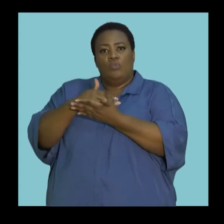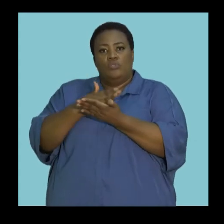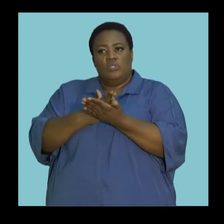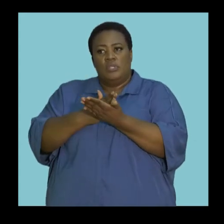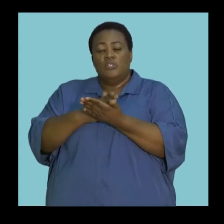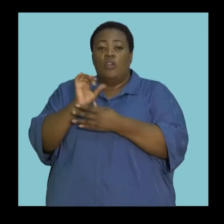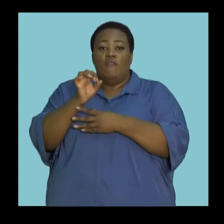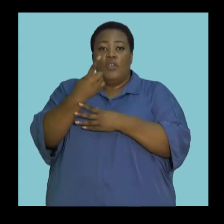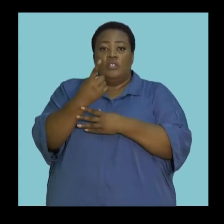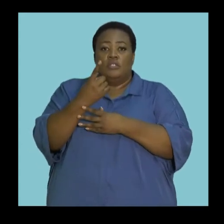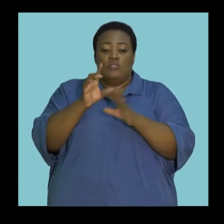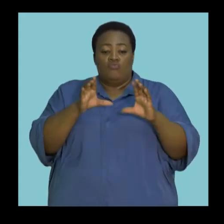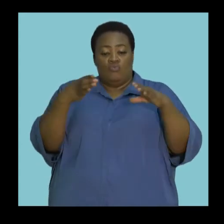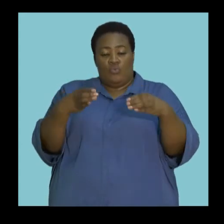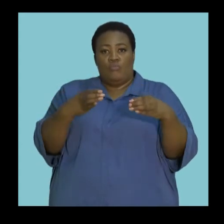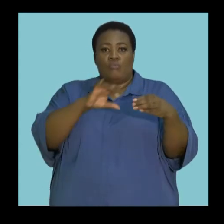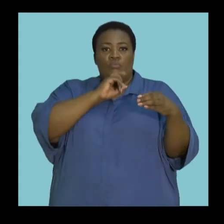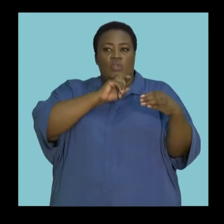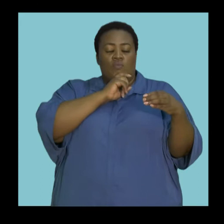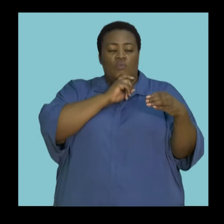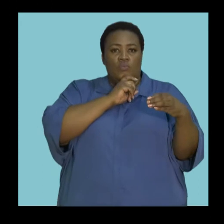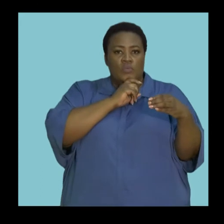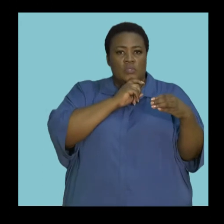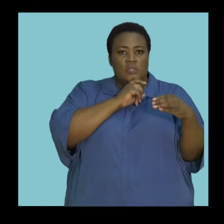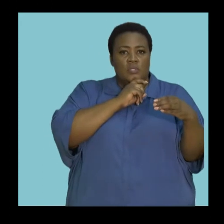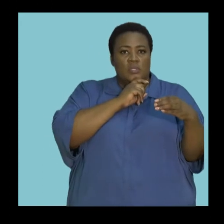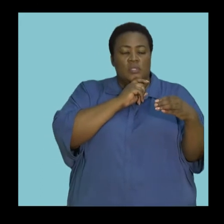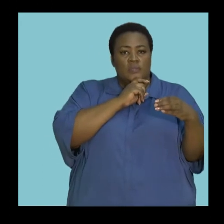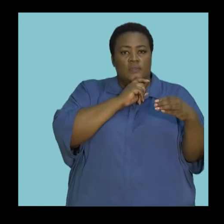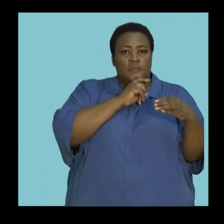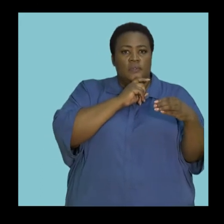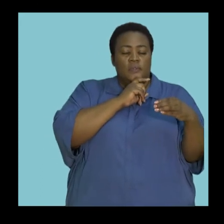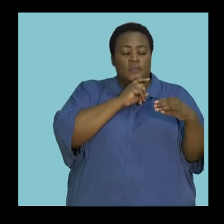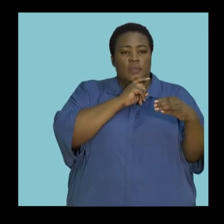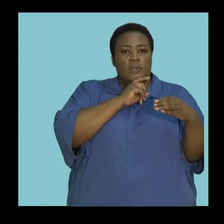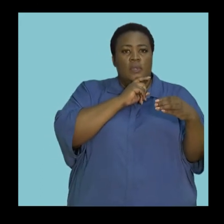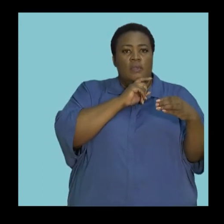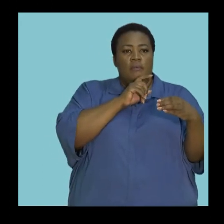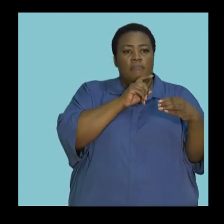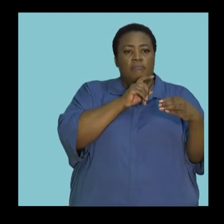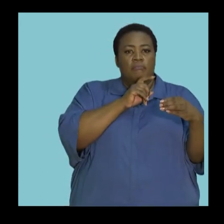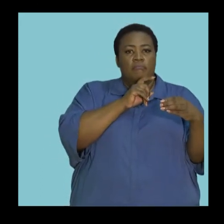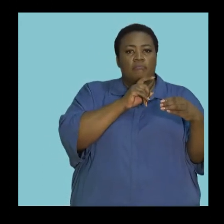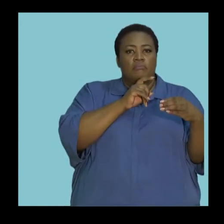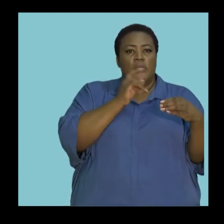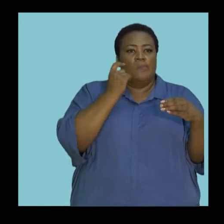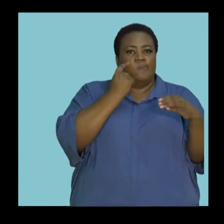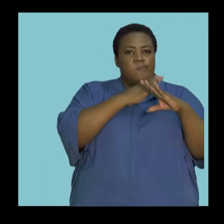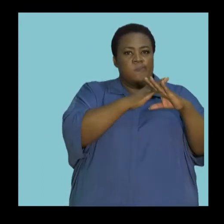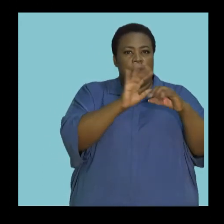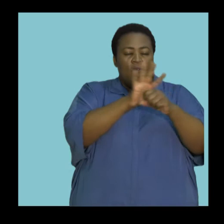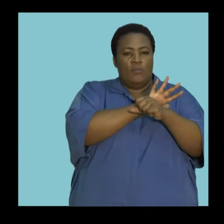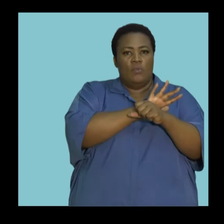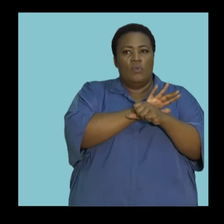So the first group that used sterilization were 34, and so we create that as a ratio, and